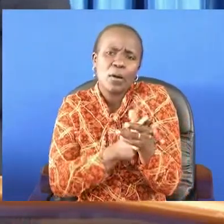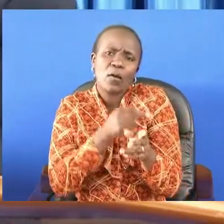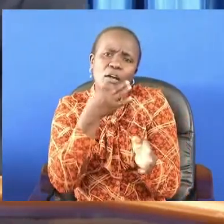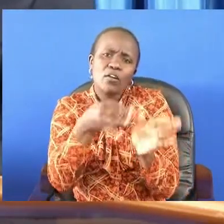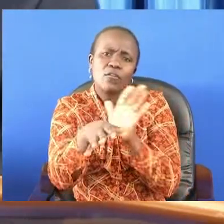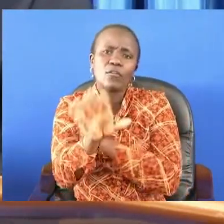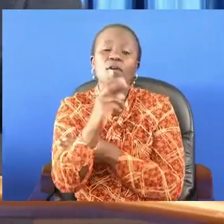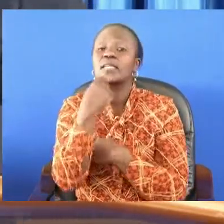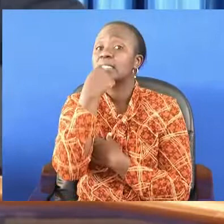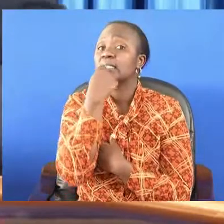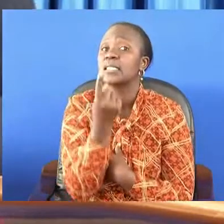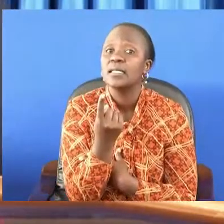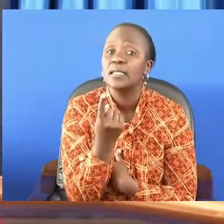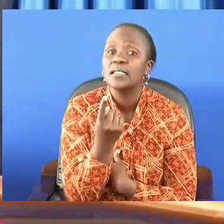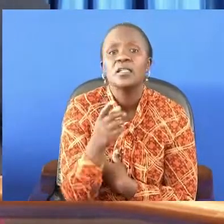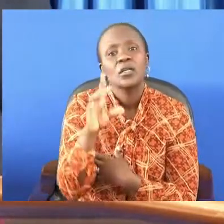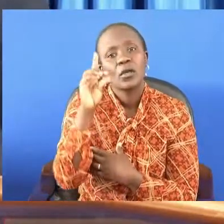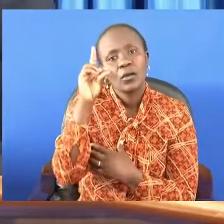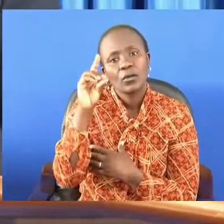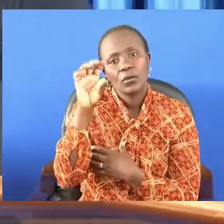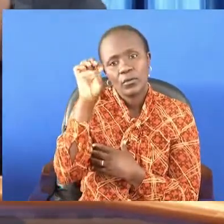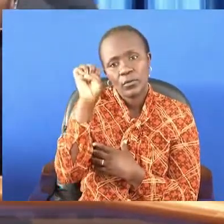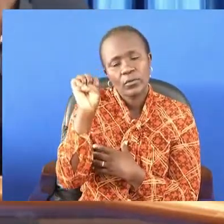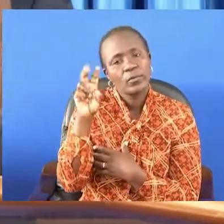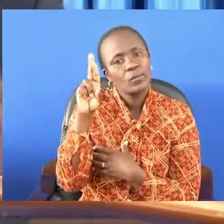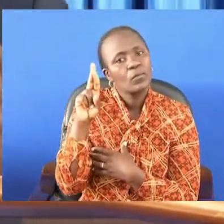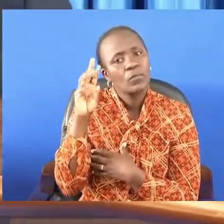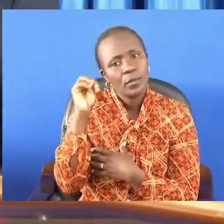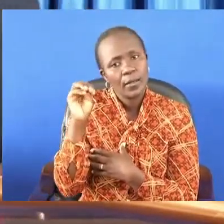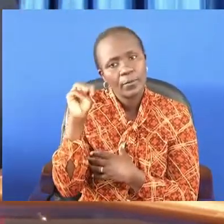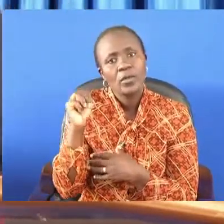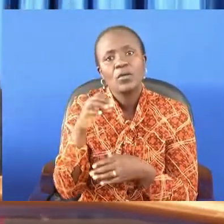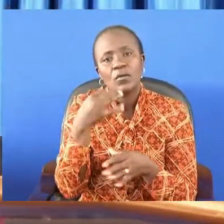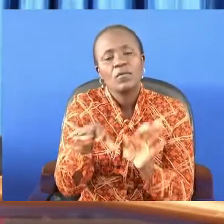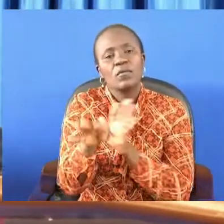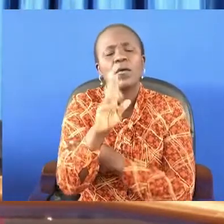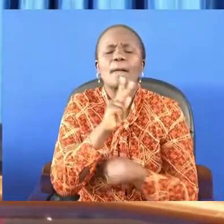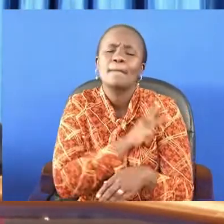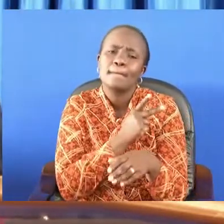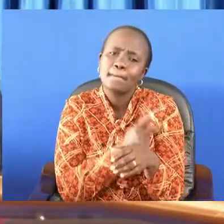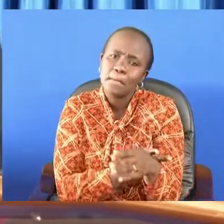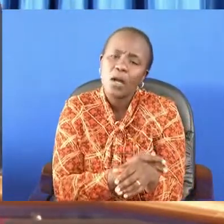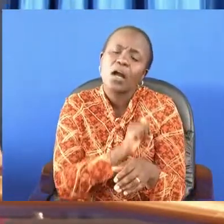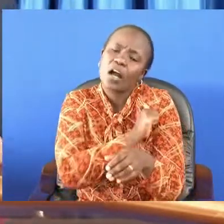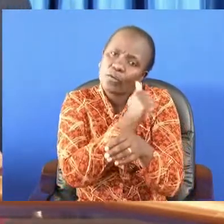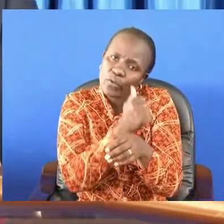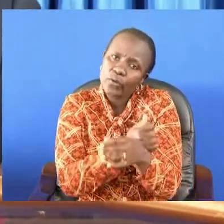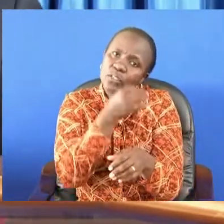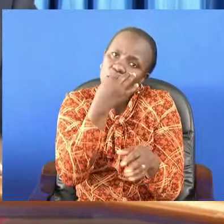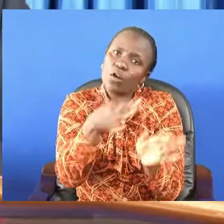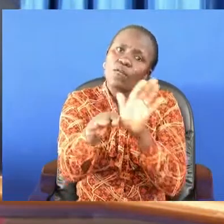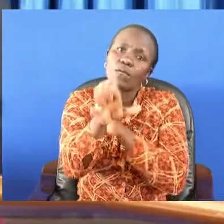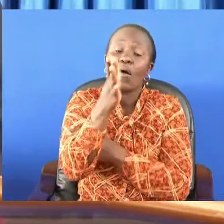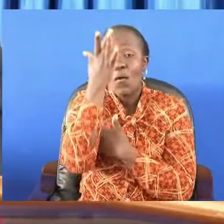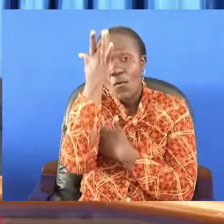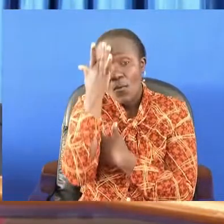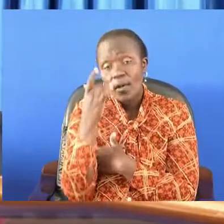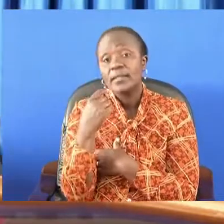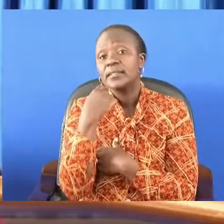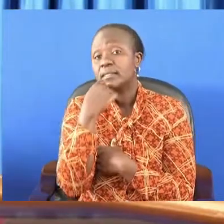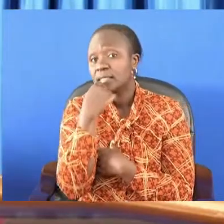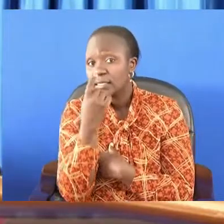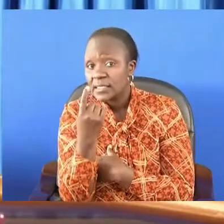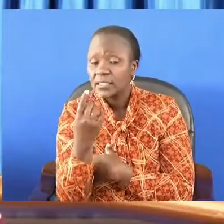of God, we can say dunamis of God, absolute authority. And that is why, that's what we want